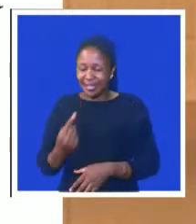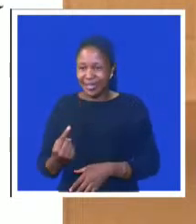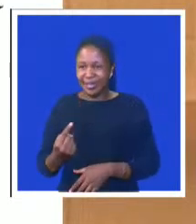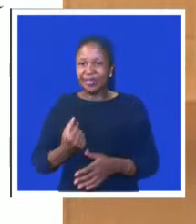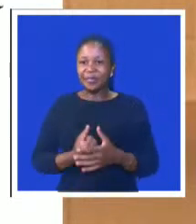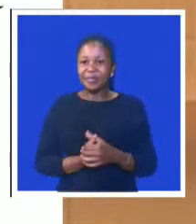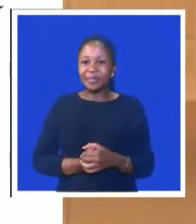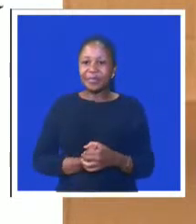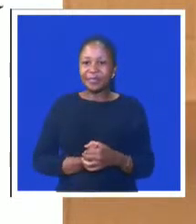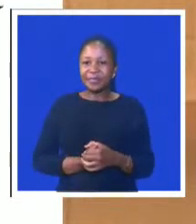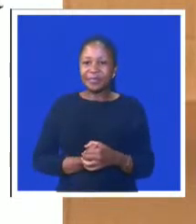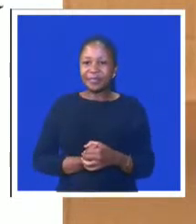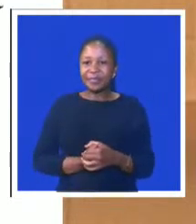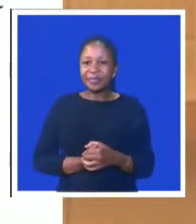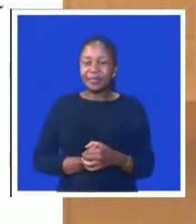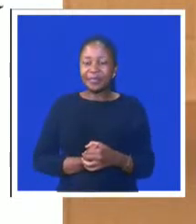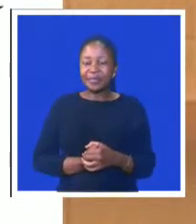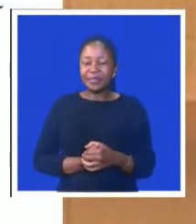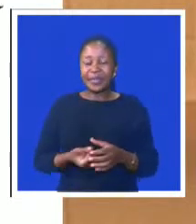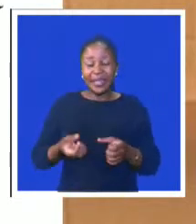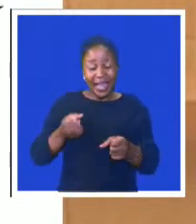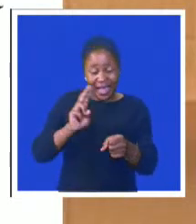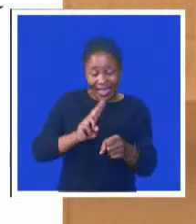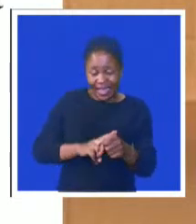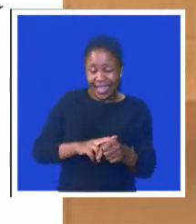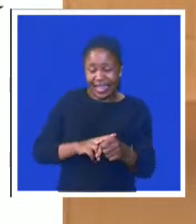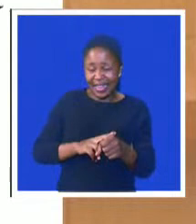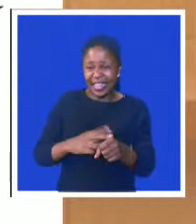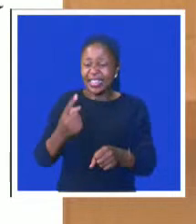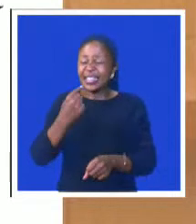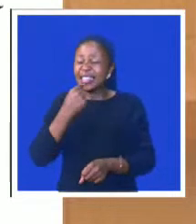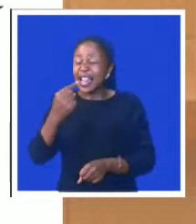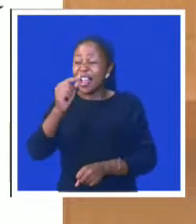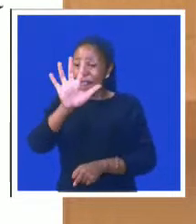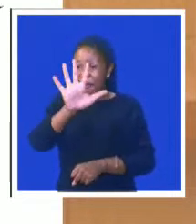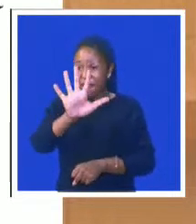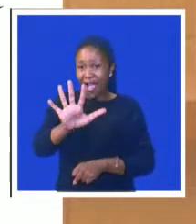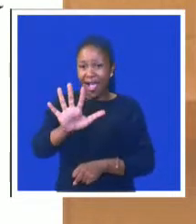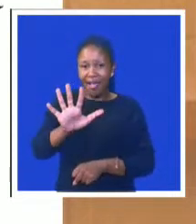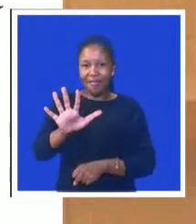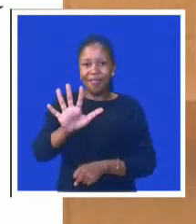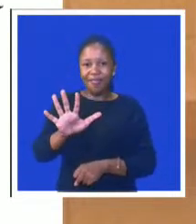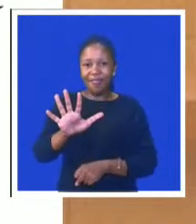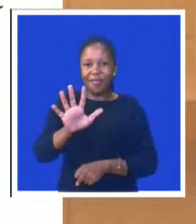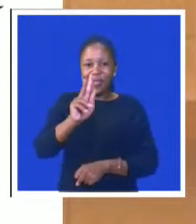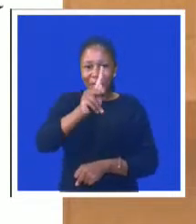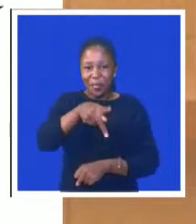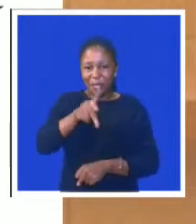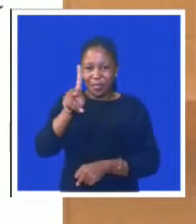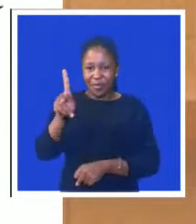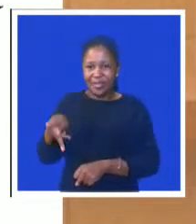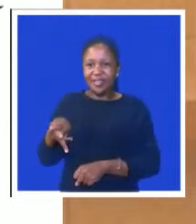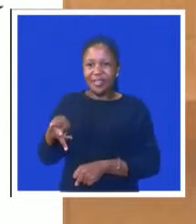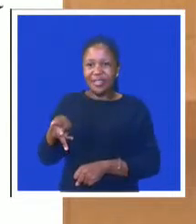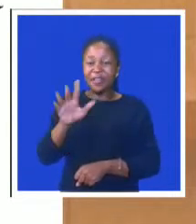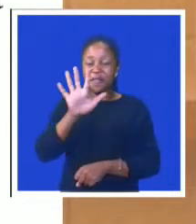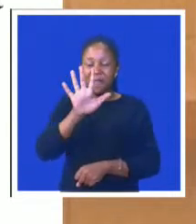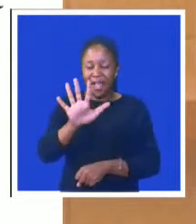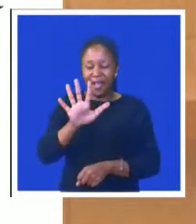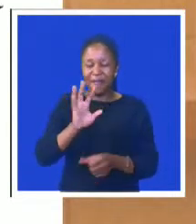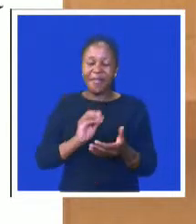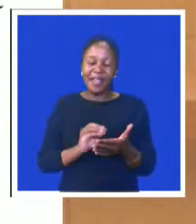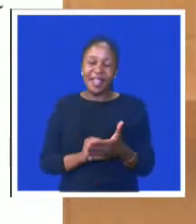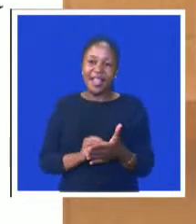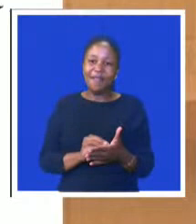We have also mentioned 5 prepositions. We have mentioned 5 prepositions, and